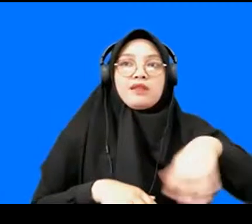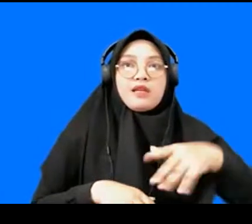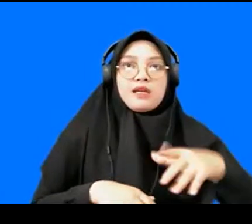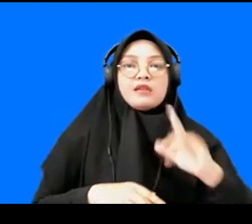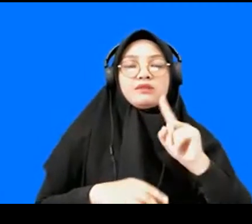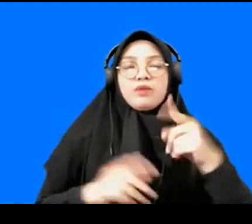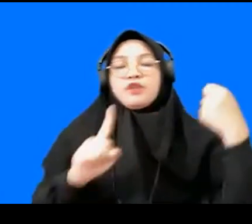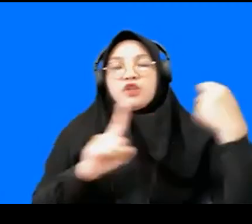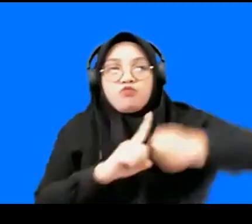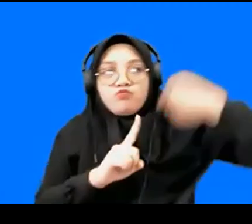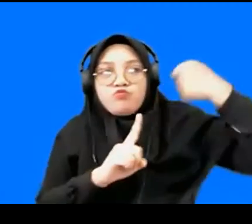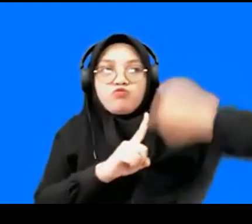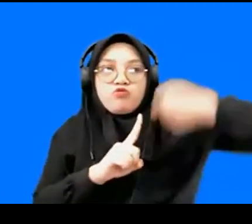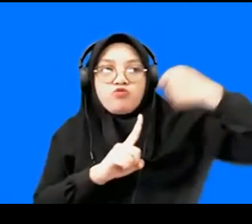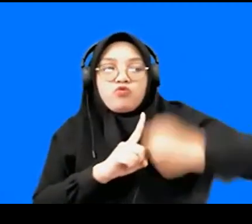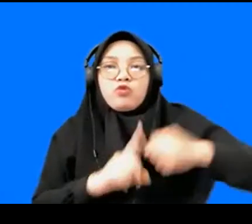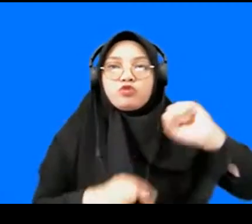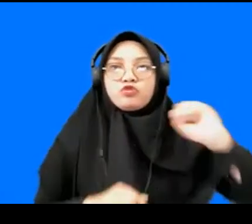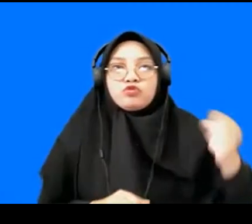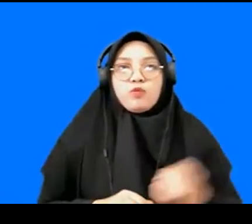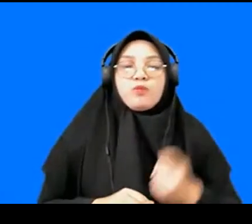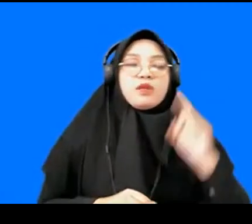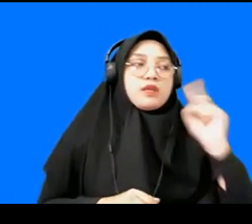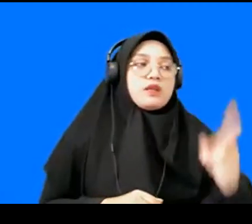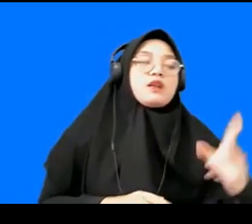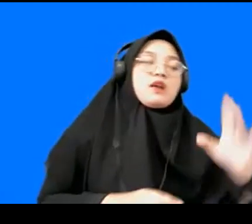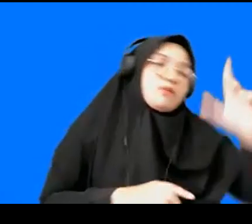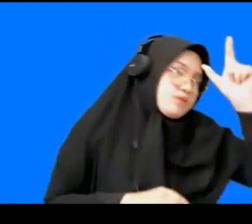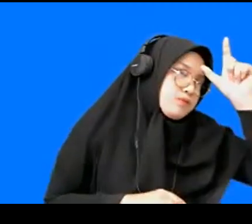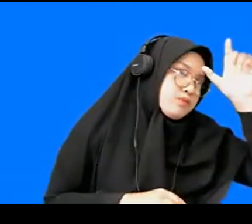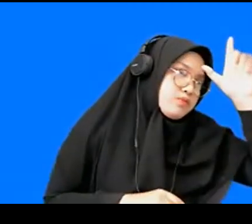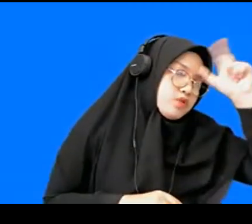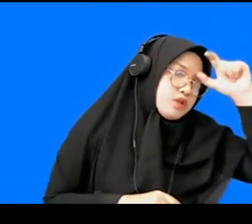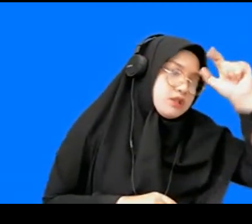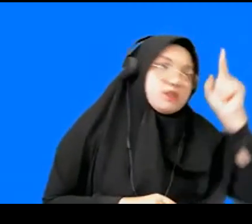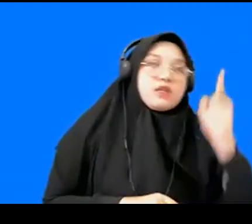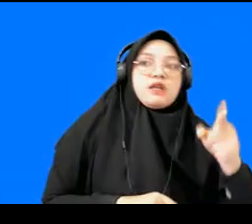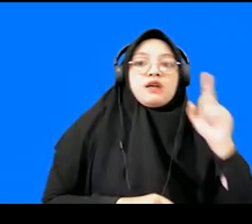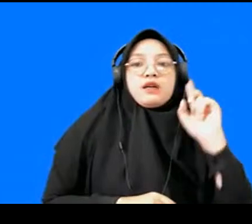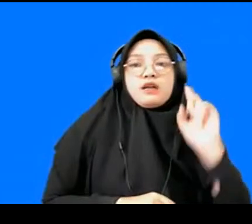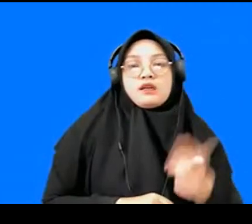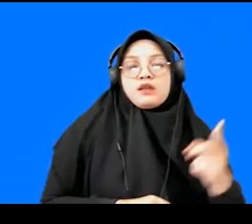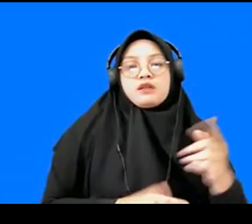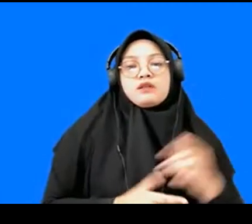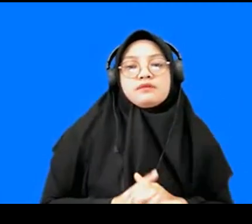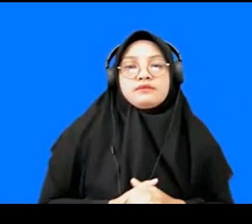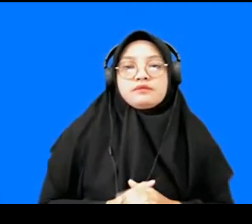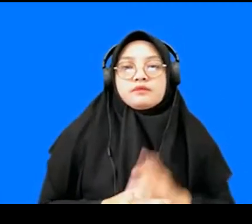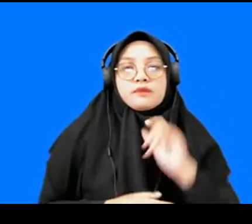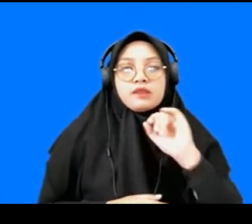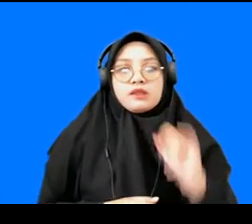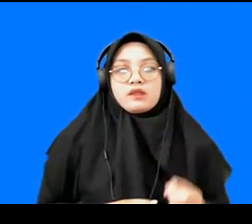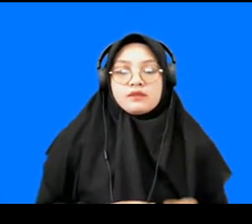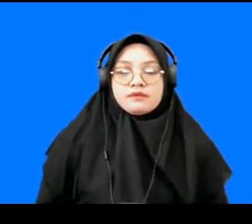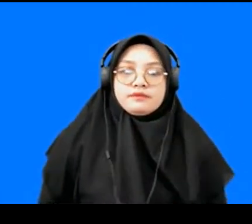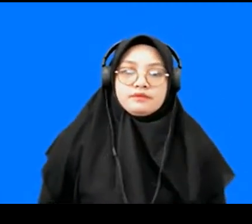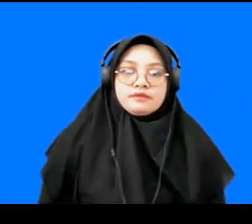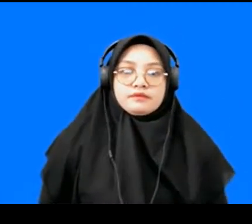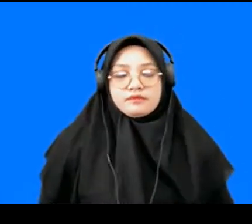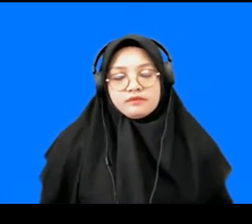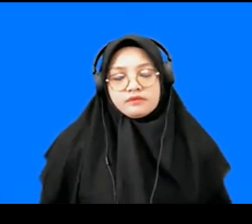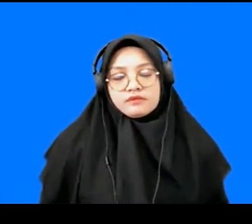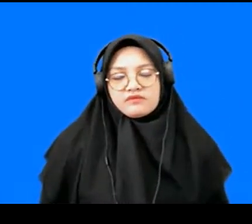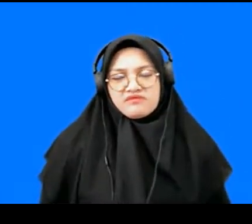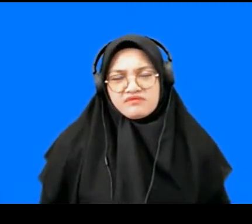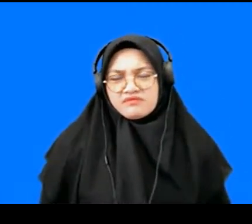there. And so police actually, anyway, so to cut the long story short, when the police